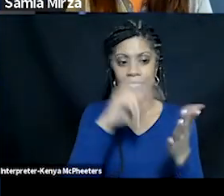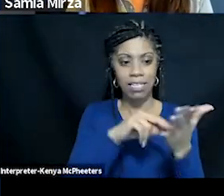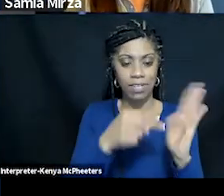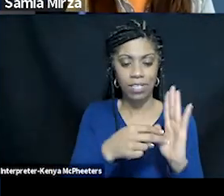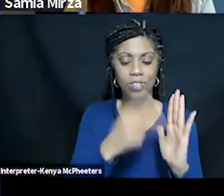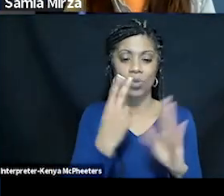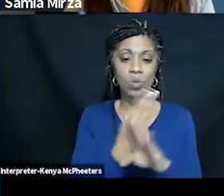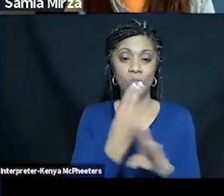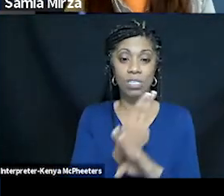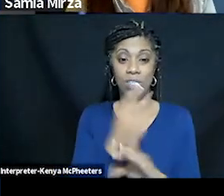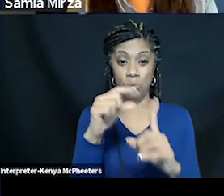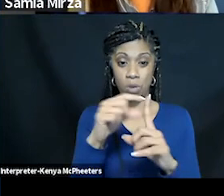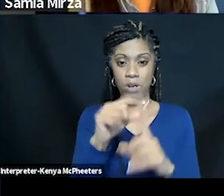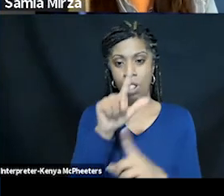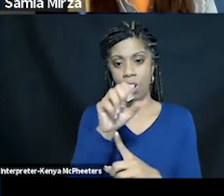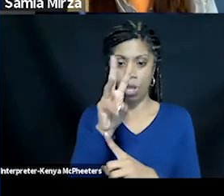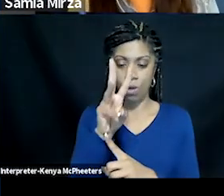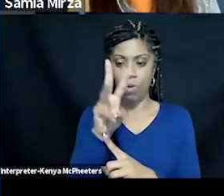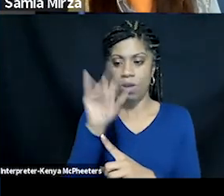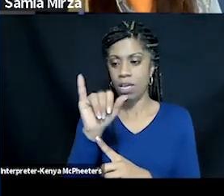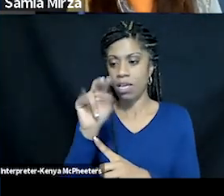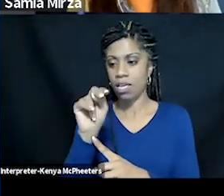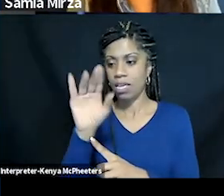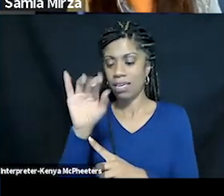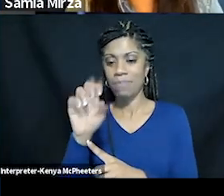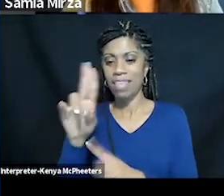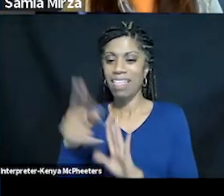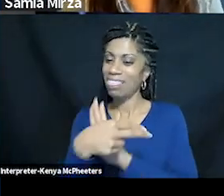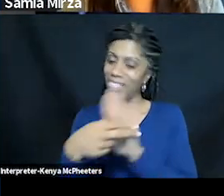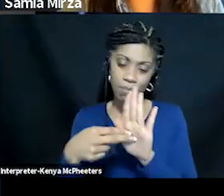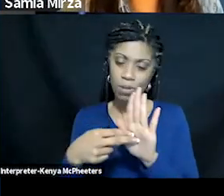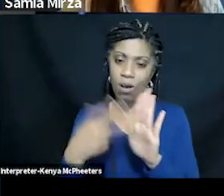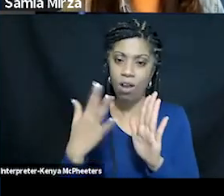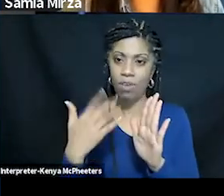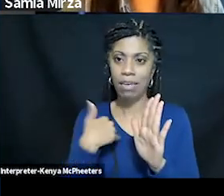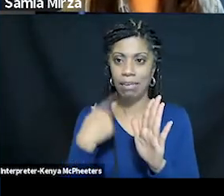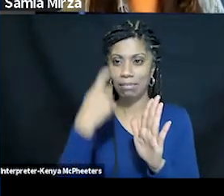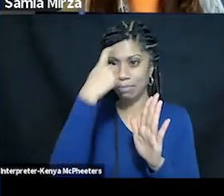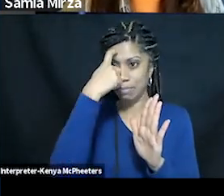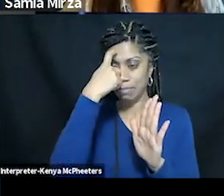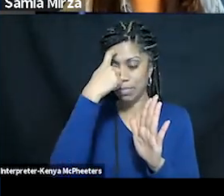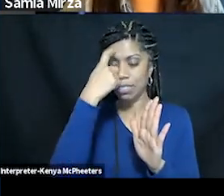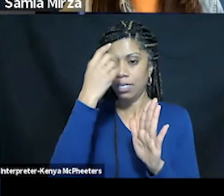just using the actual statistic instead of the label can also be helpful.